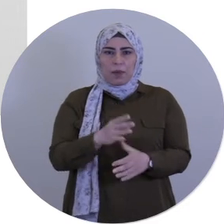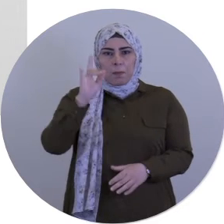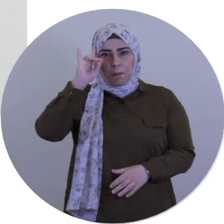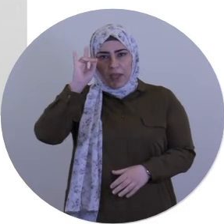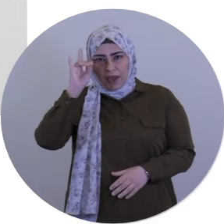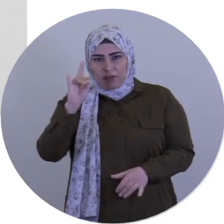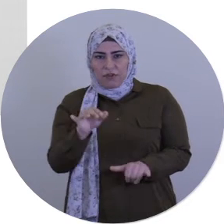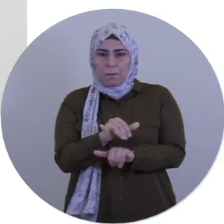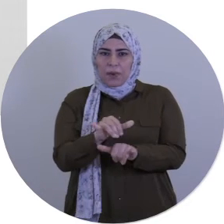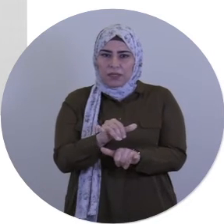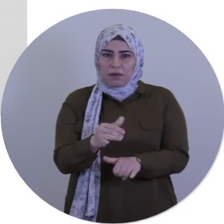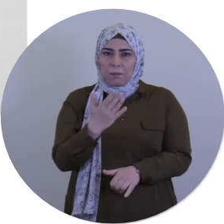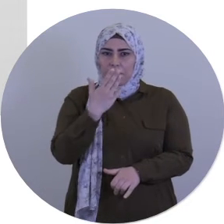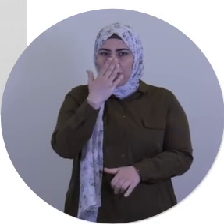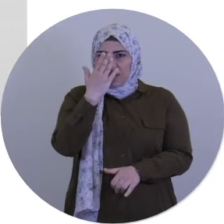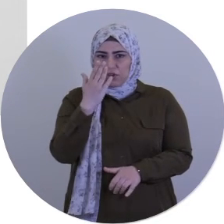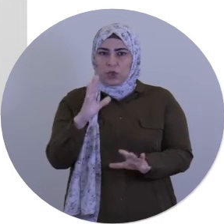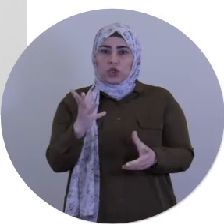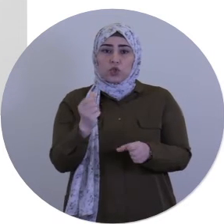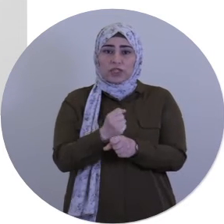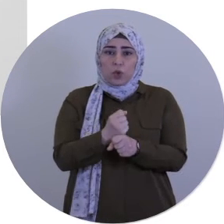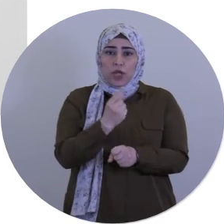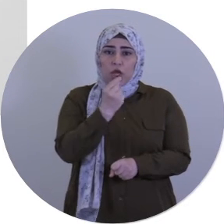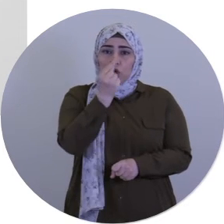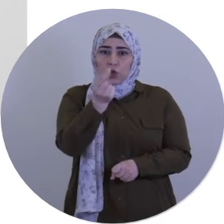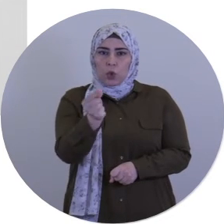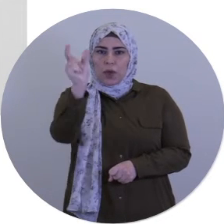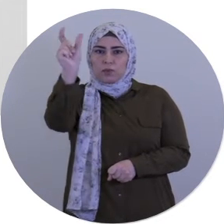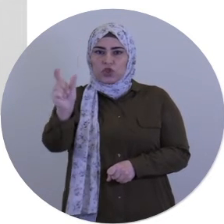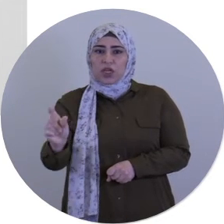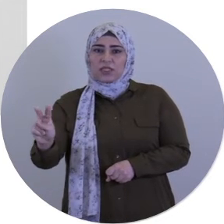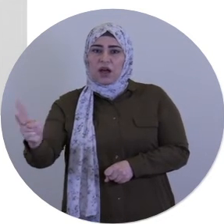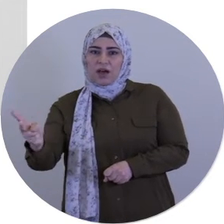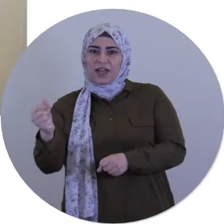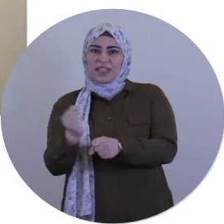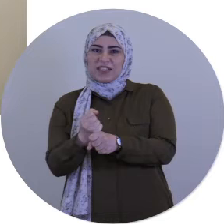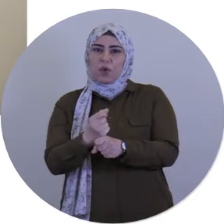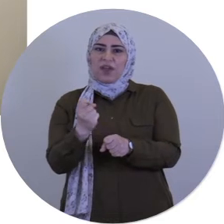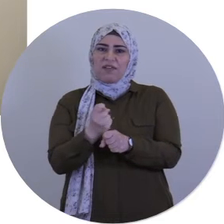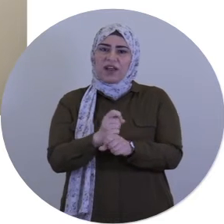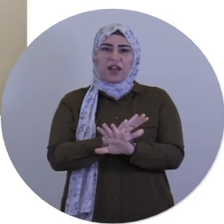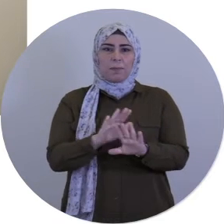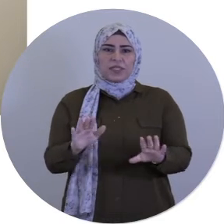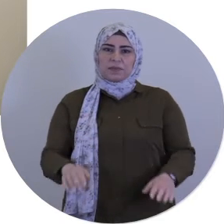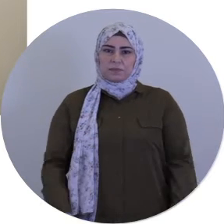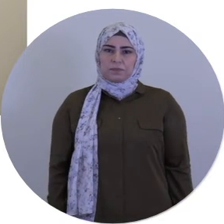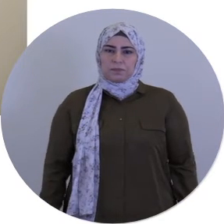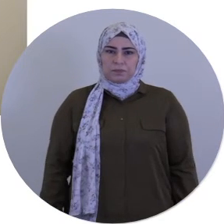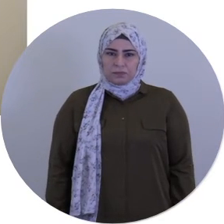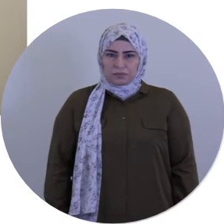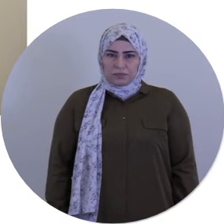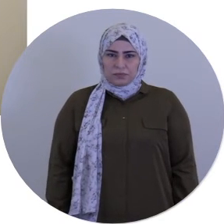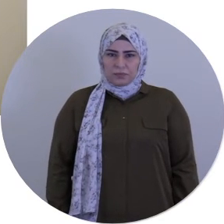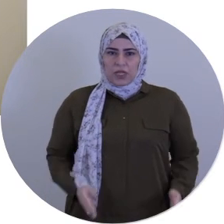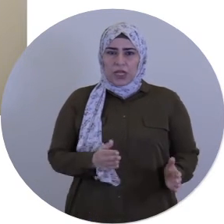us. So the subject causes something to happen but didn't do it himself or herself. That's all there is to it. Let's